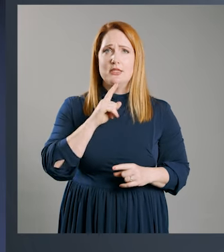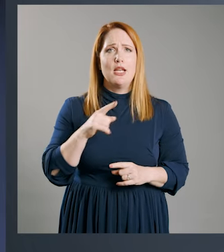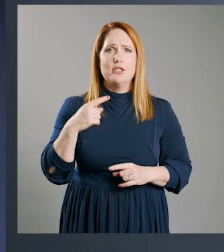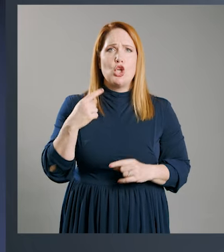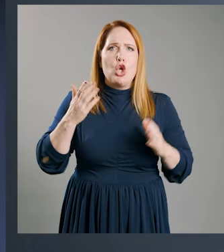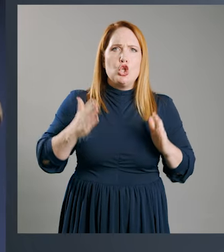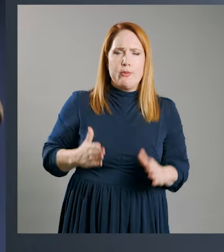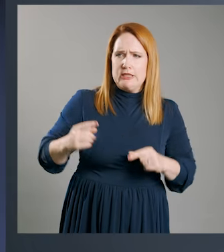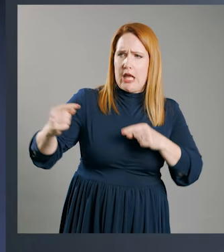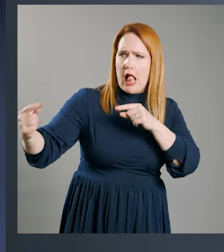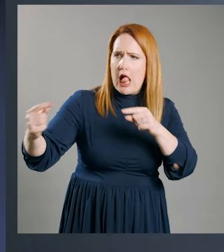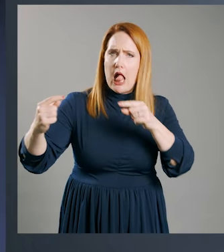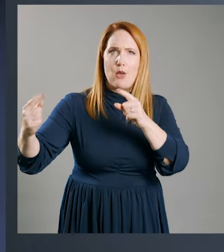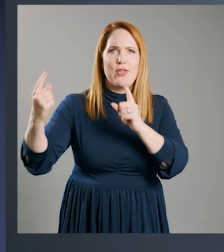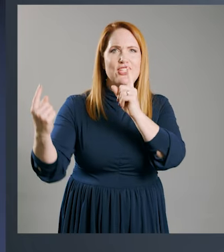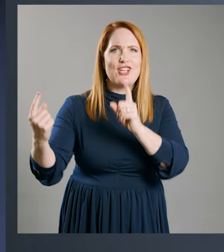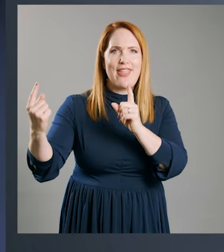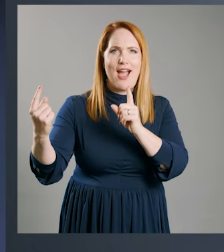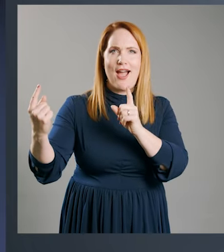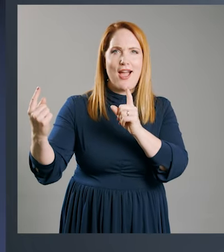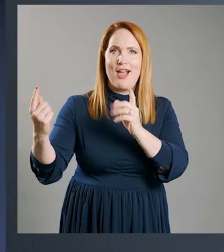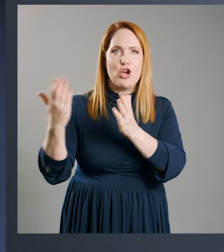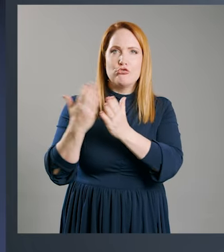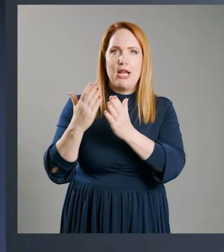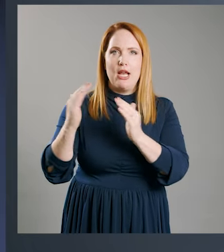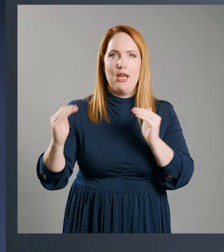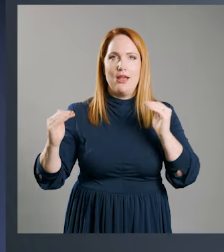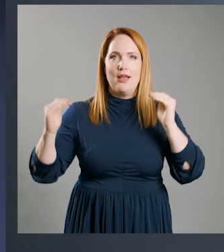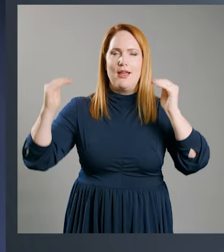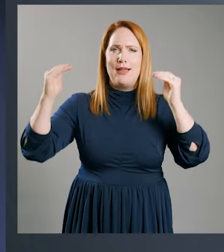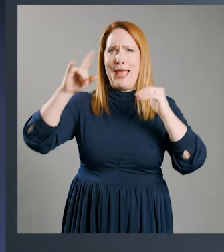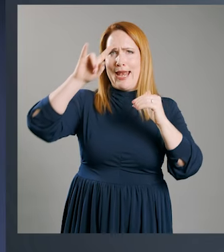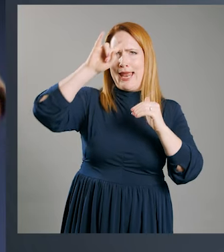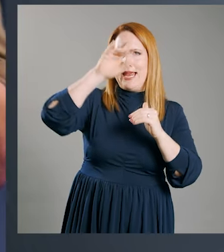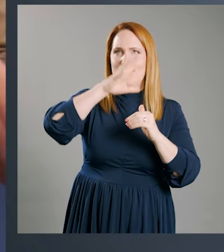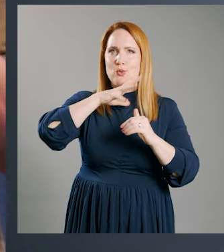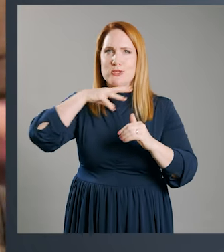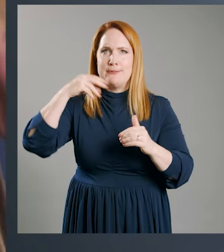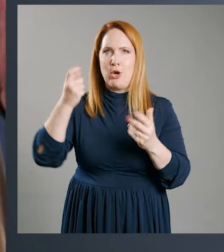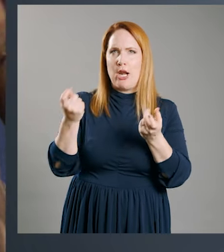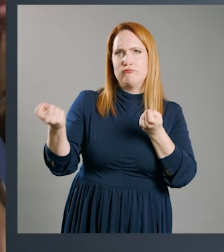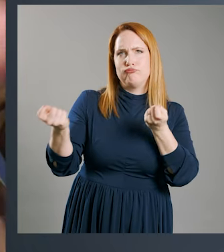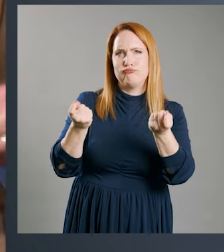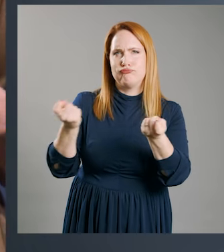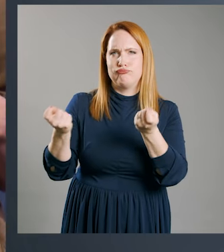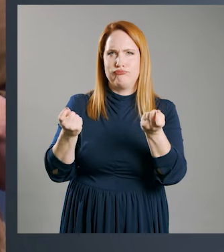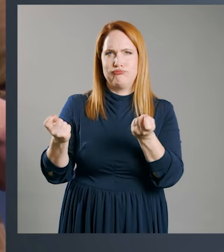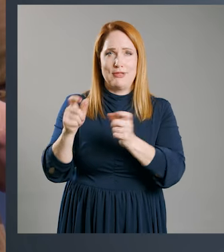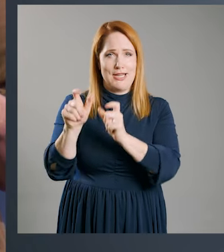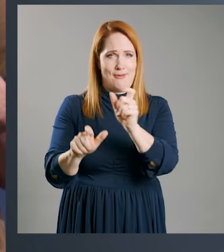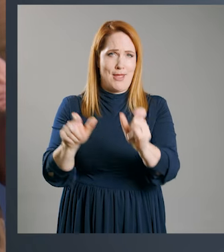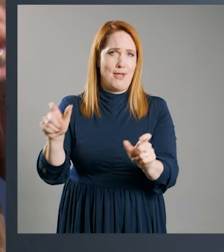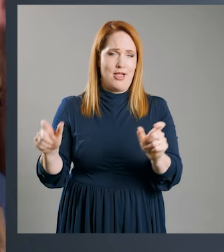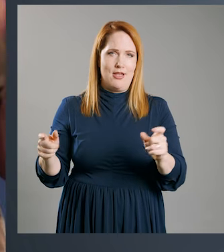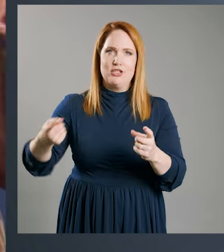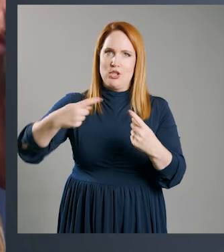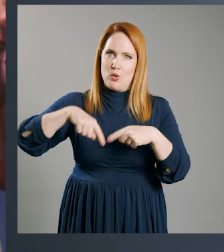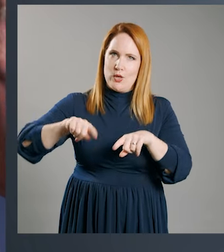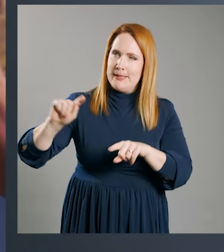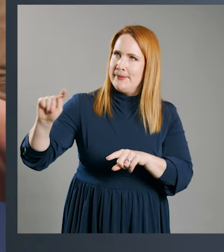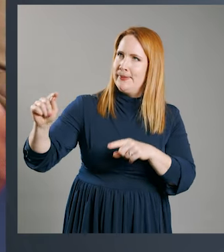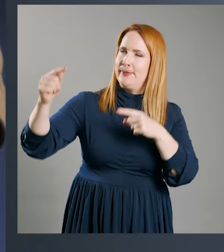and blood. Even when people are behaving badly, it's actually an evil spirit that is kind of pulling all the strings. We